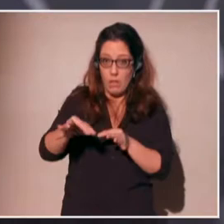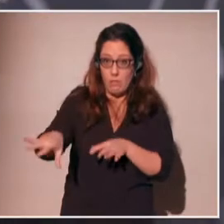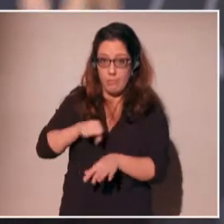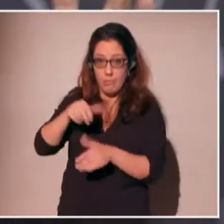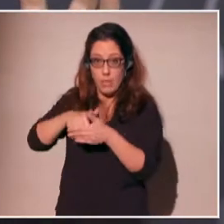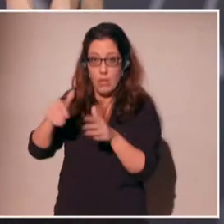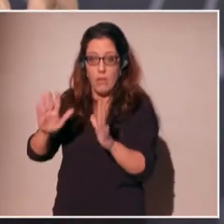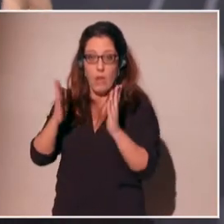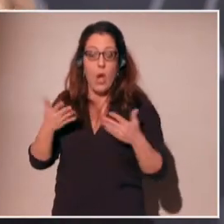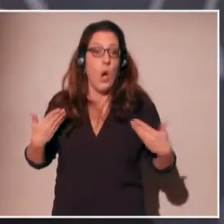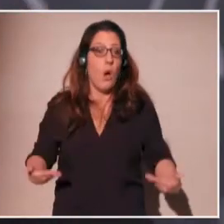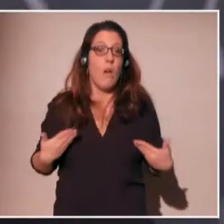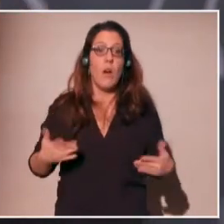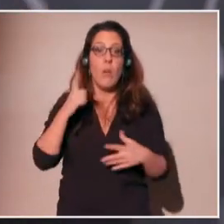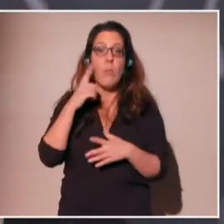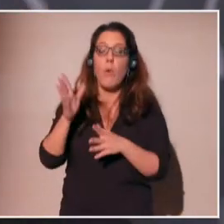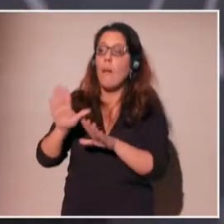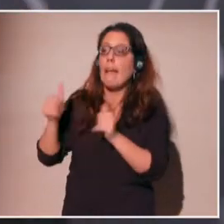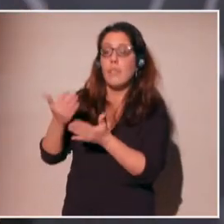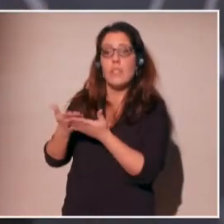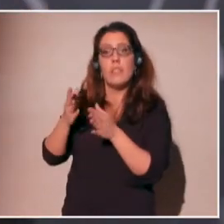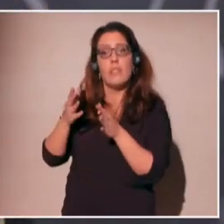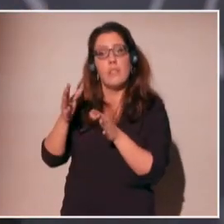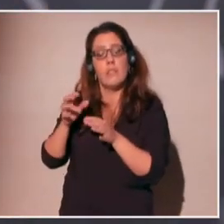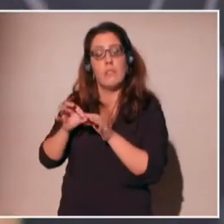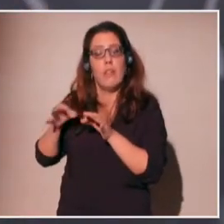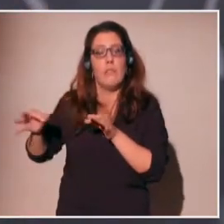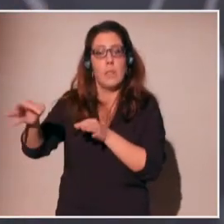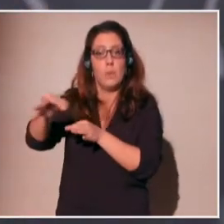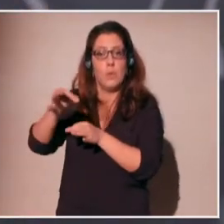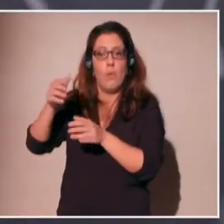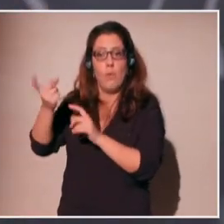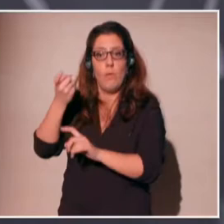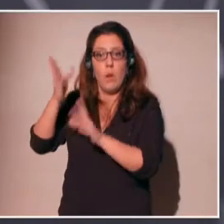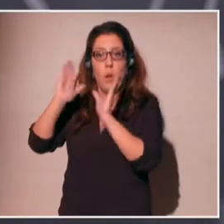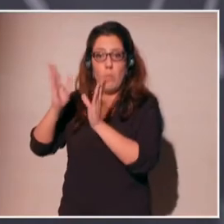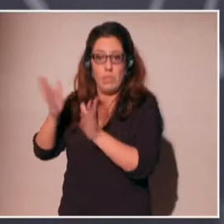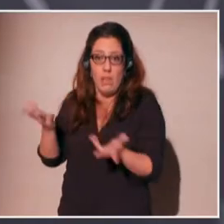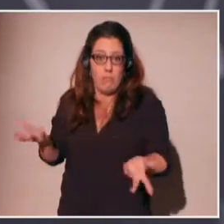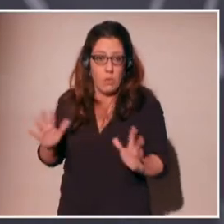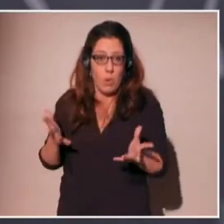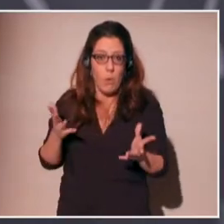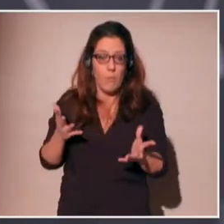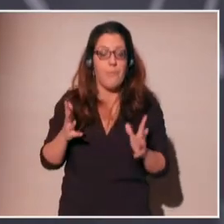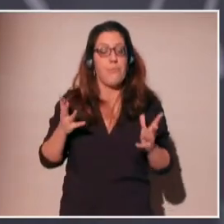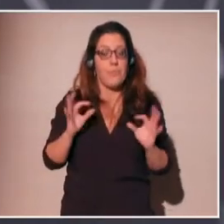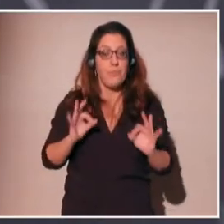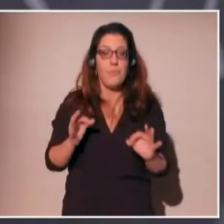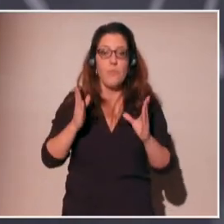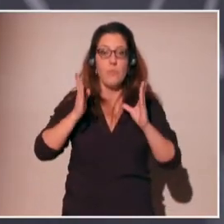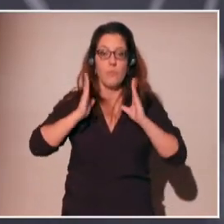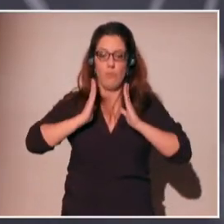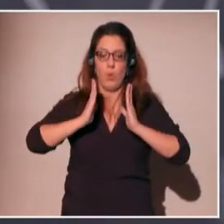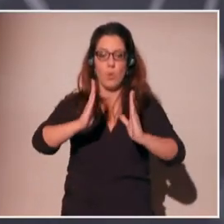are installed in hospital rooms and hallways and help our doctor to monitor their own hand